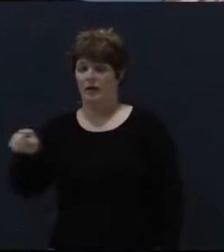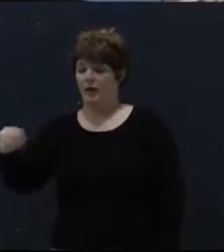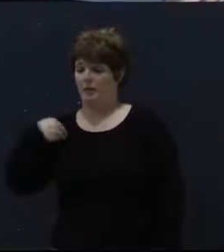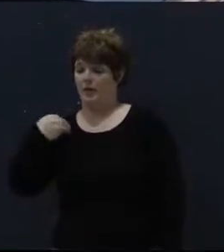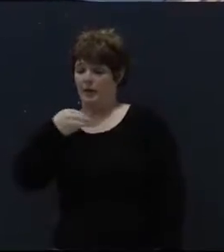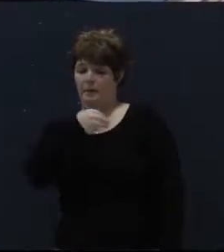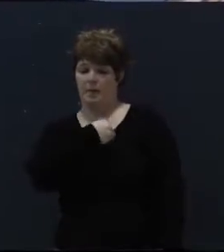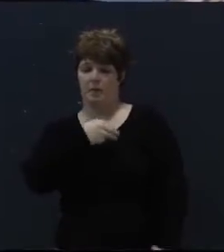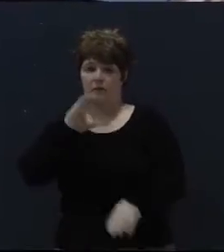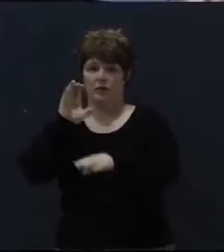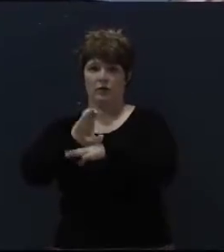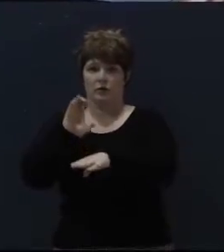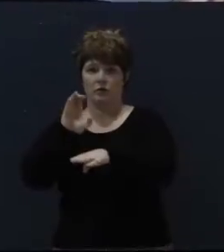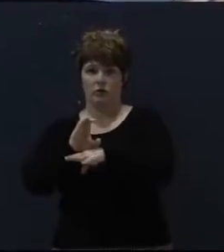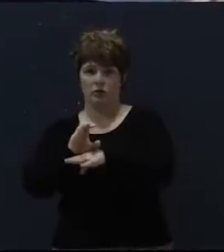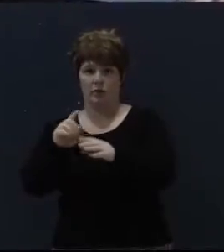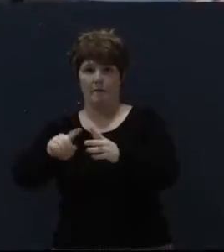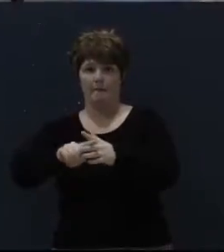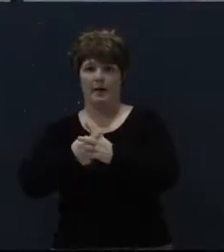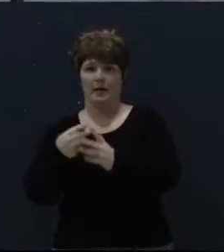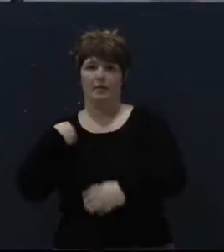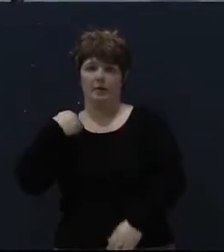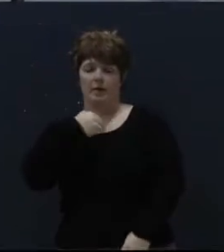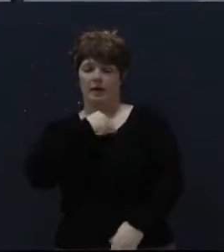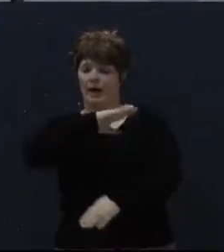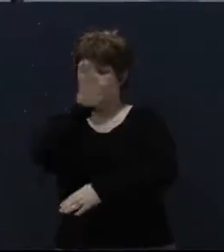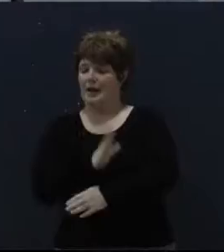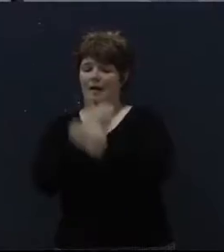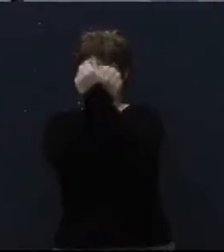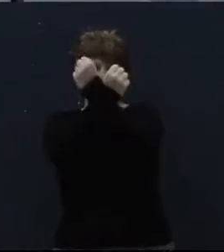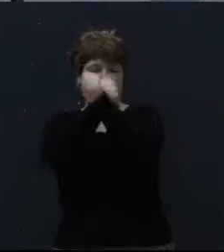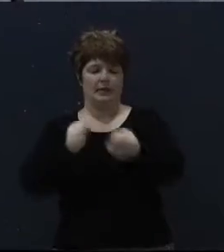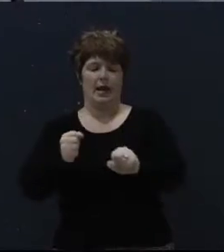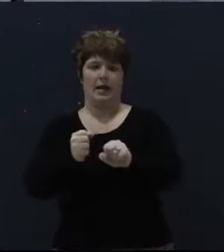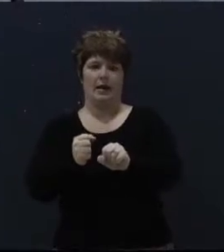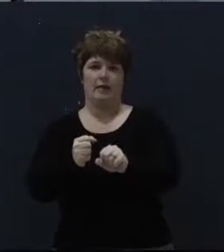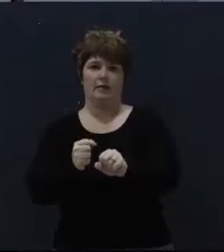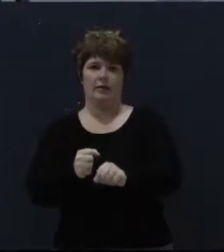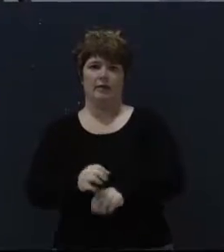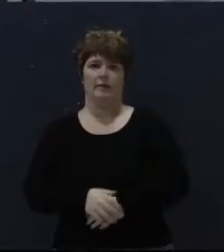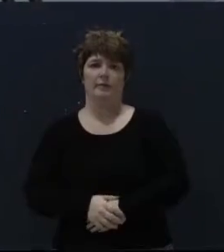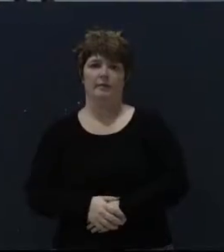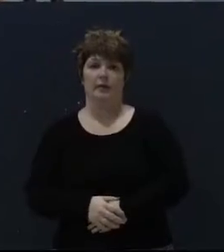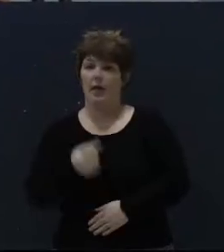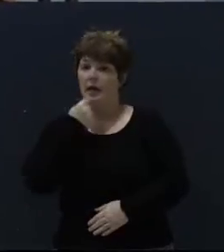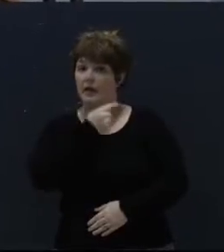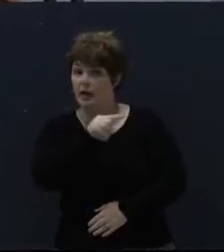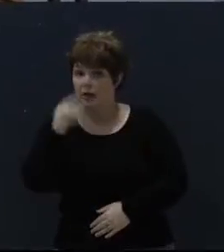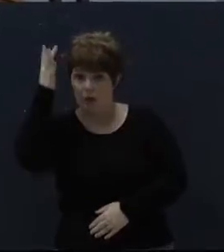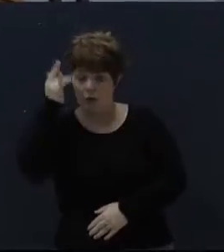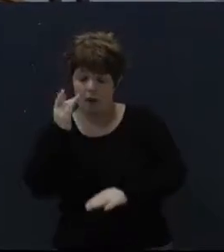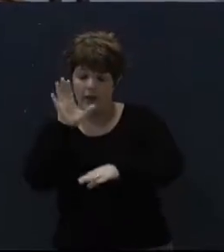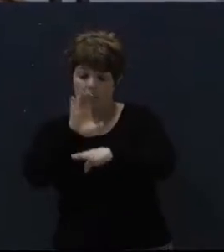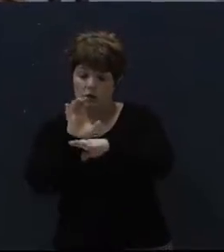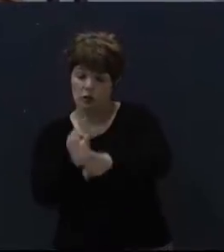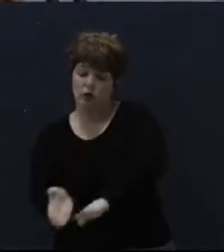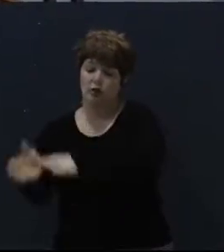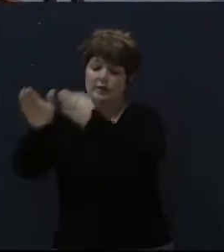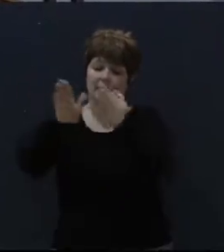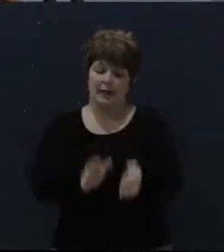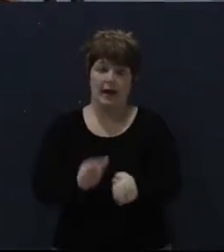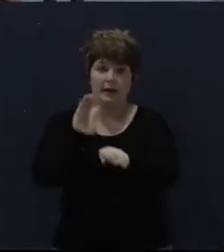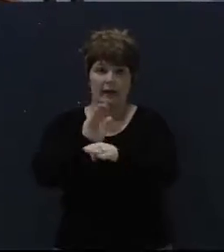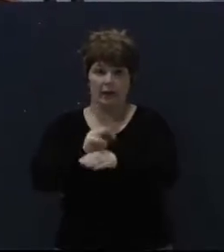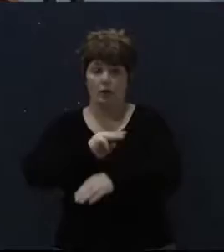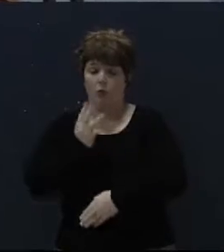that church, charter members, never been born again, never got saved. I tell you why the church is dying tonight.